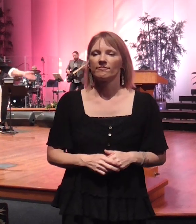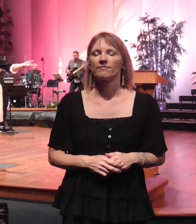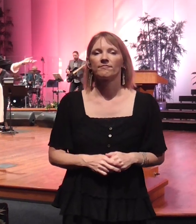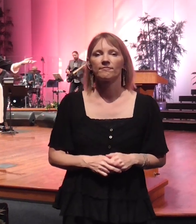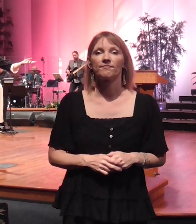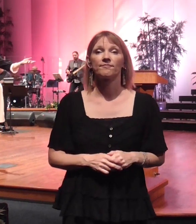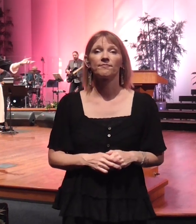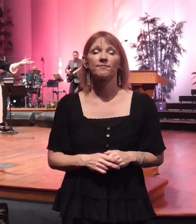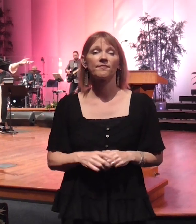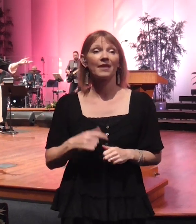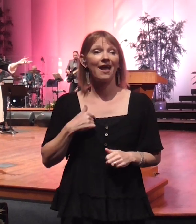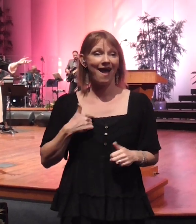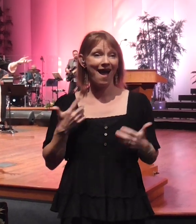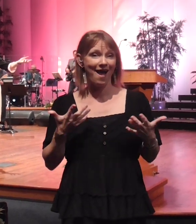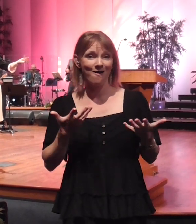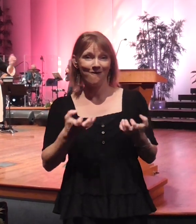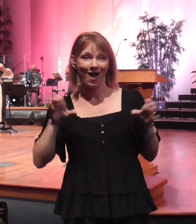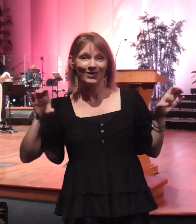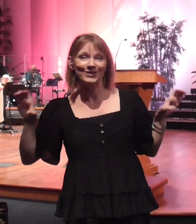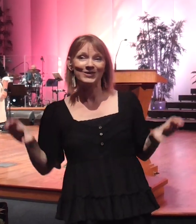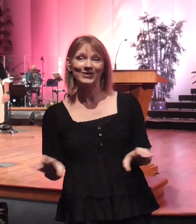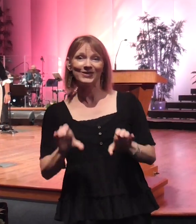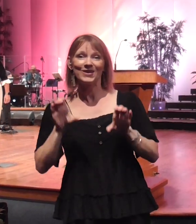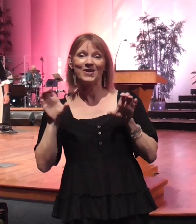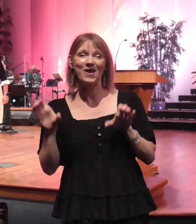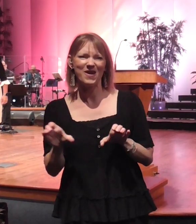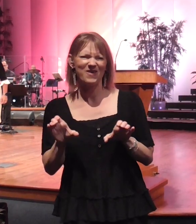I wanna do what love would do.